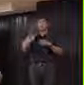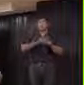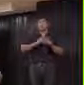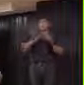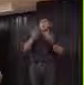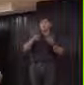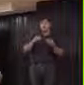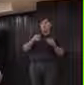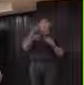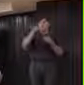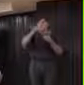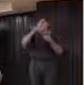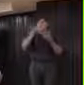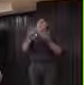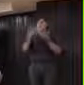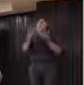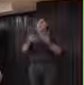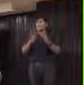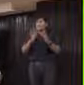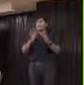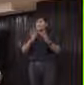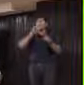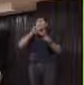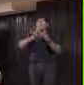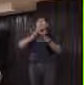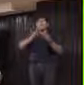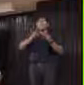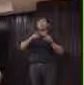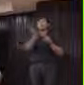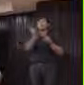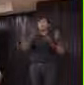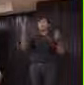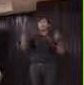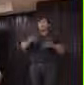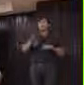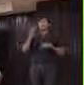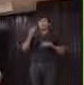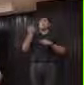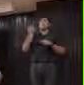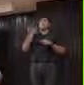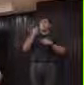occurred. But when anybody was asked to come and actually attest to that fact, they